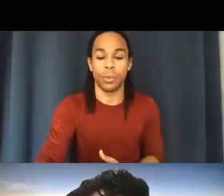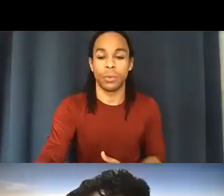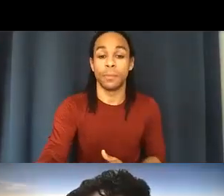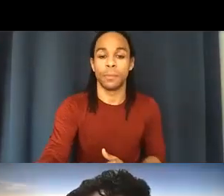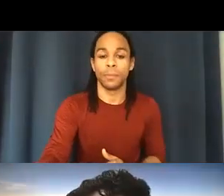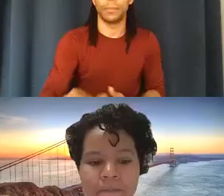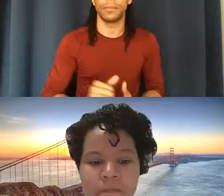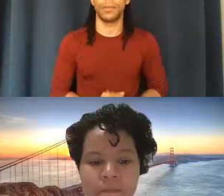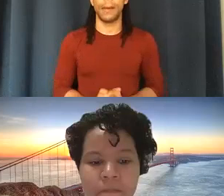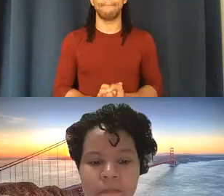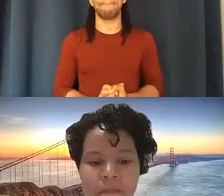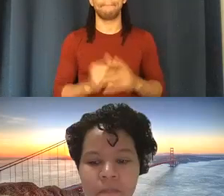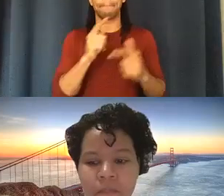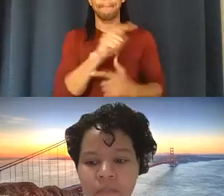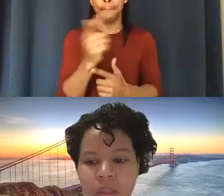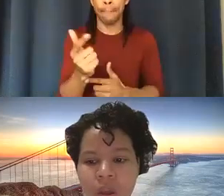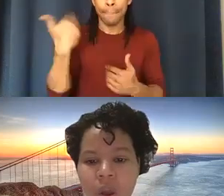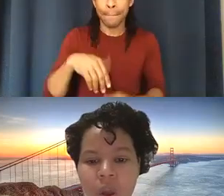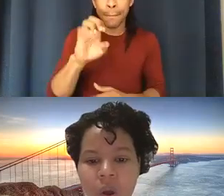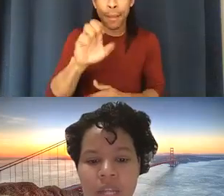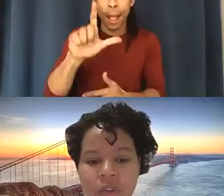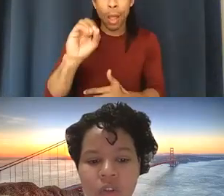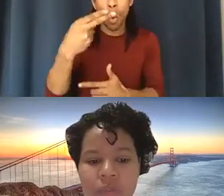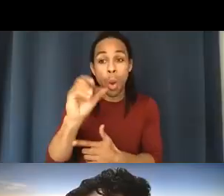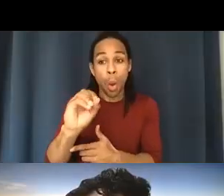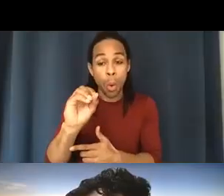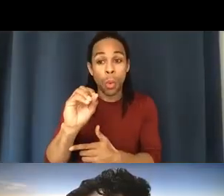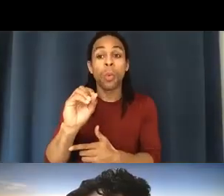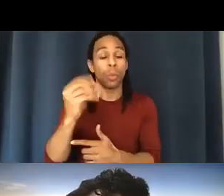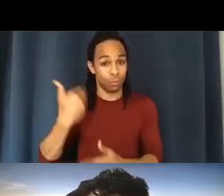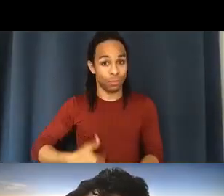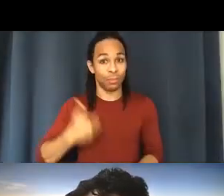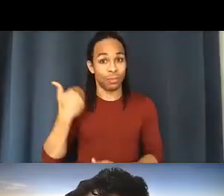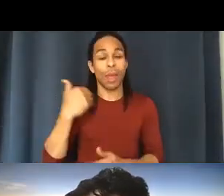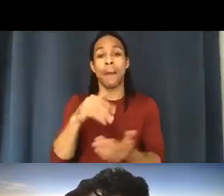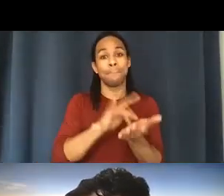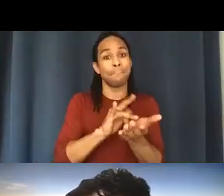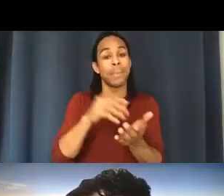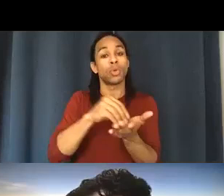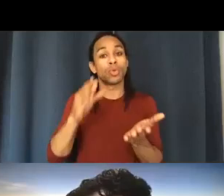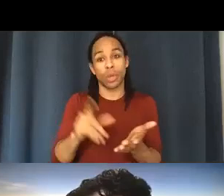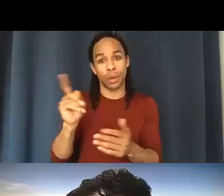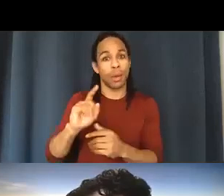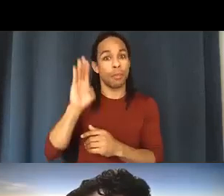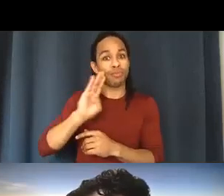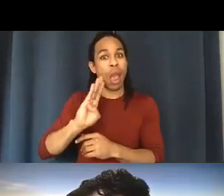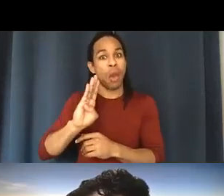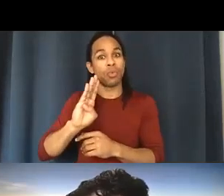Hi everyone, my name is Aloha Akpovi. I'm a rising fourth year medical student at Brown University in the United States. Next slide,